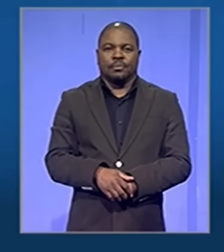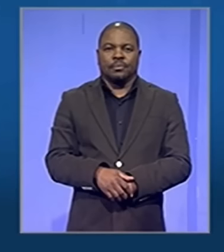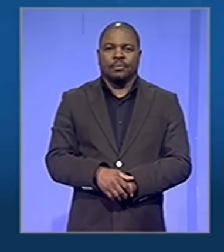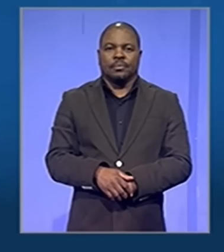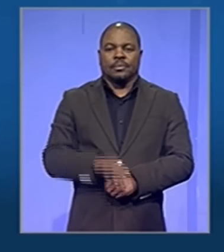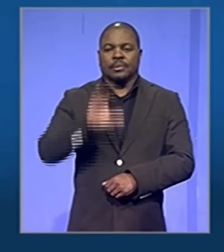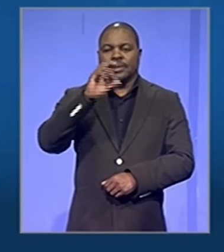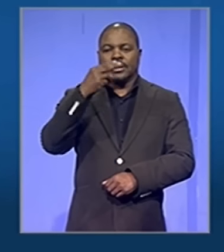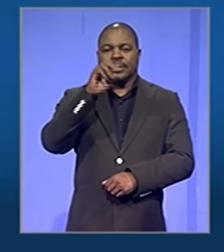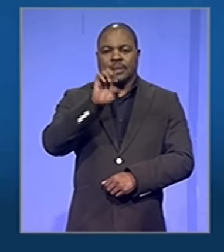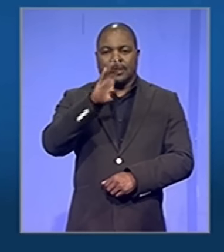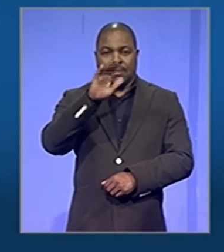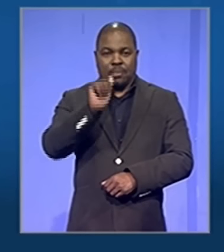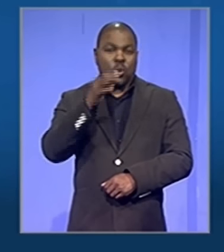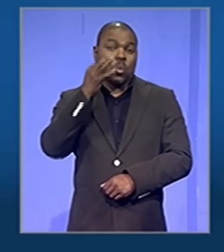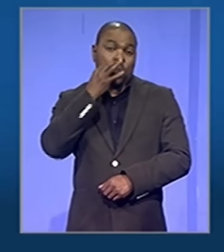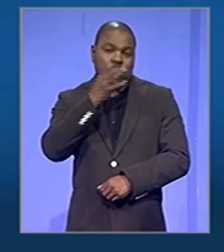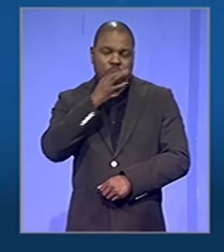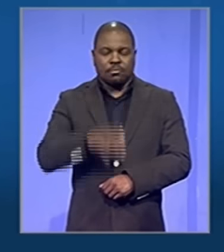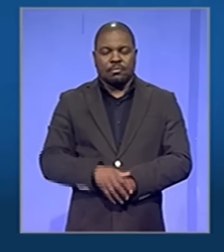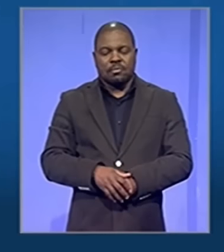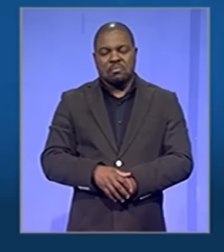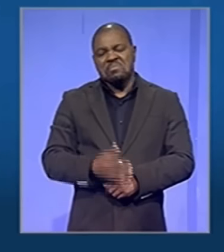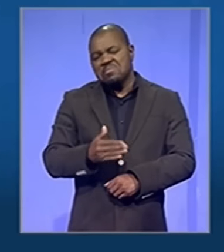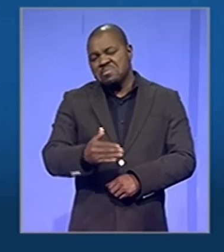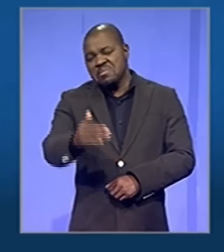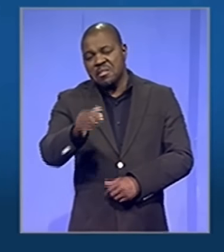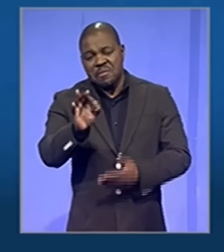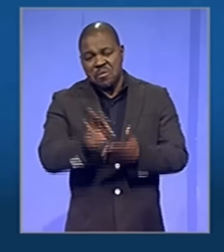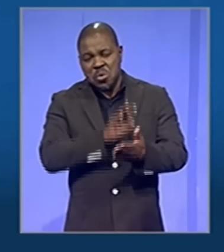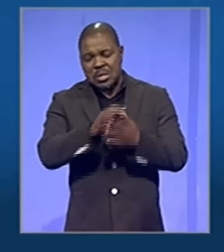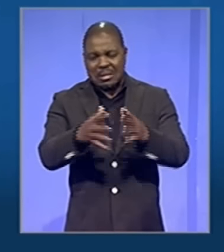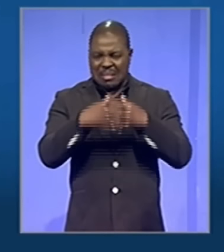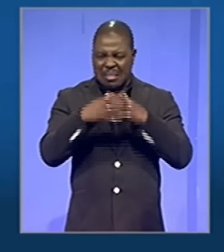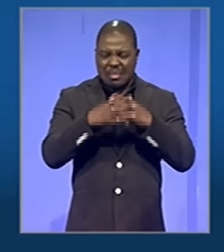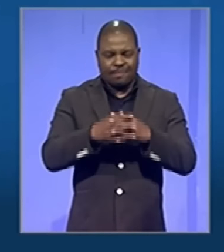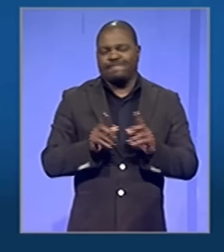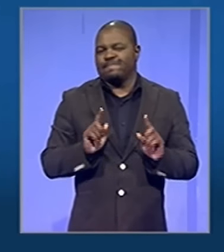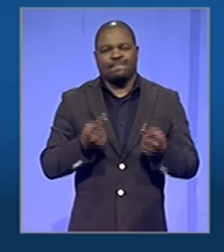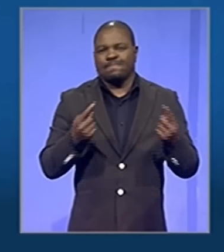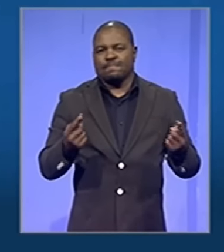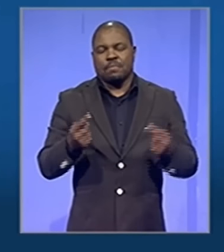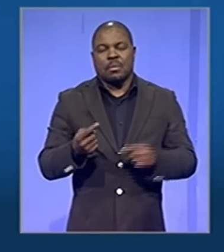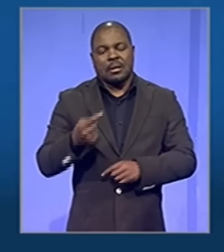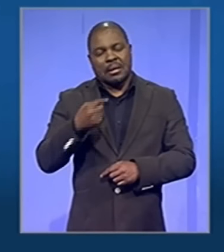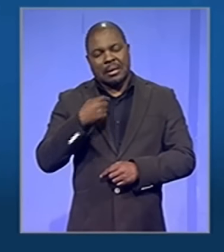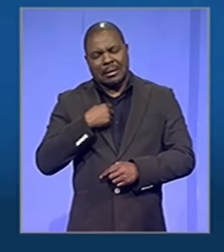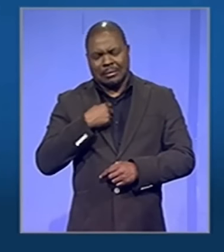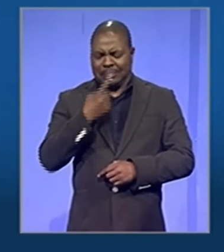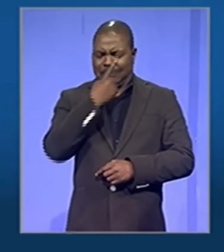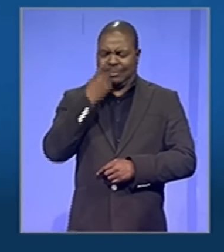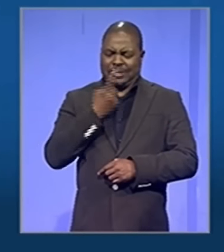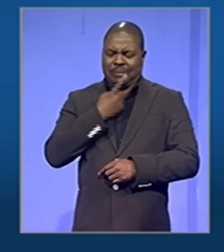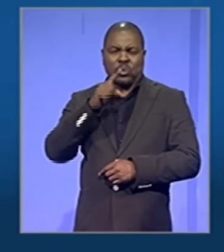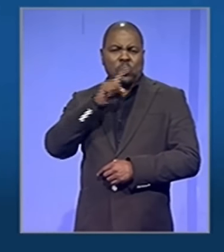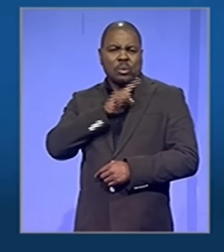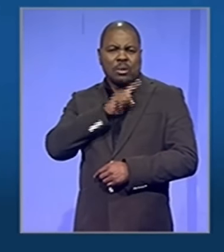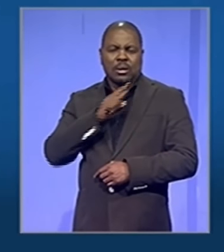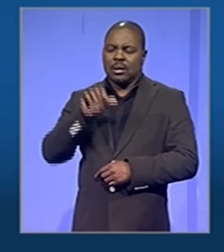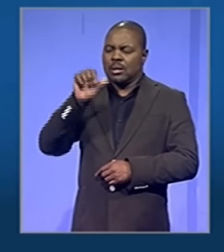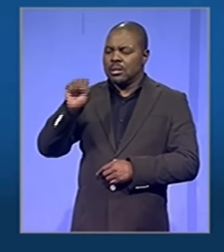Nani Cheba yena ore ke bona dikgetho tsa rena di ka sebeleng pherefere ke iputsisa gore ke ka baka la eng dingaka